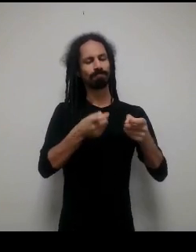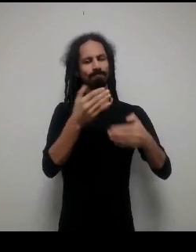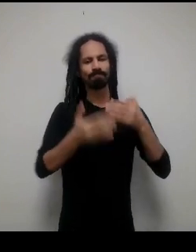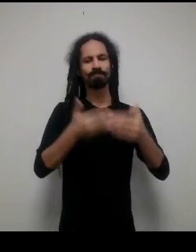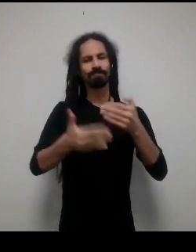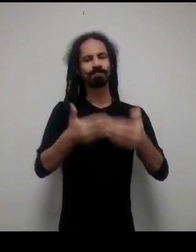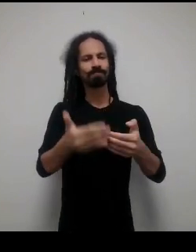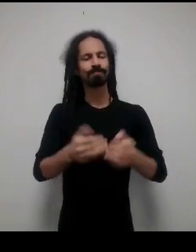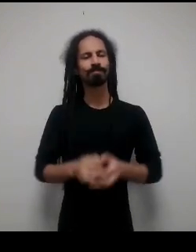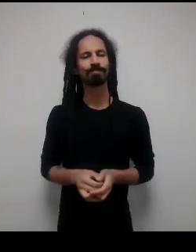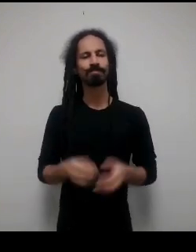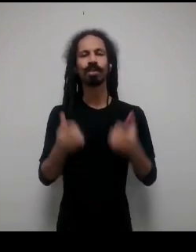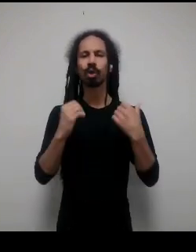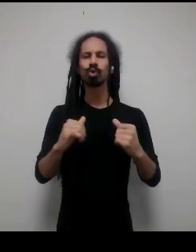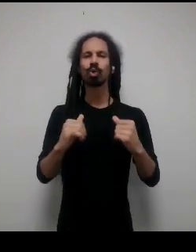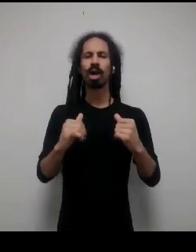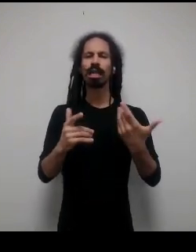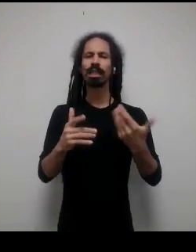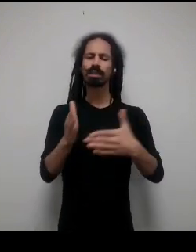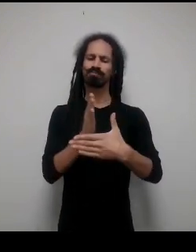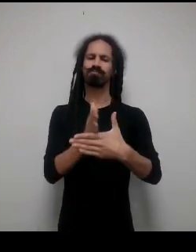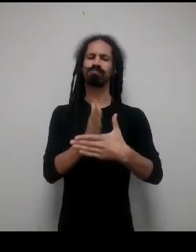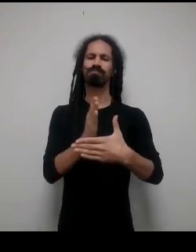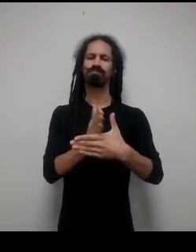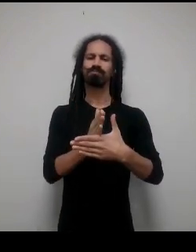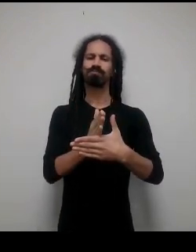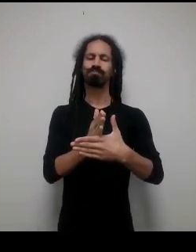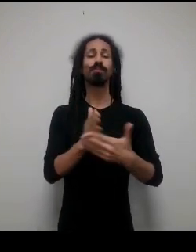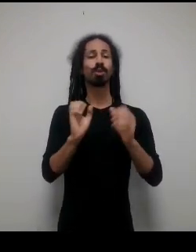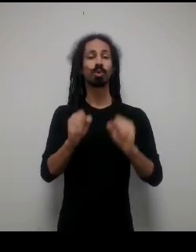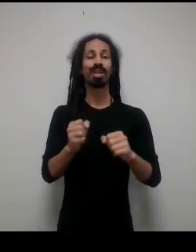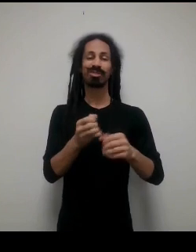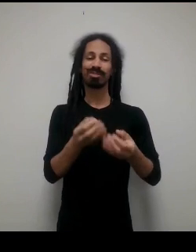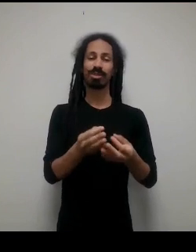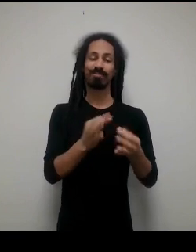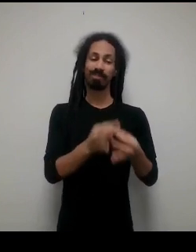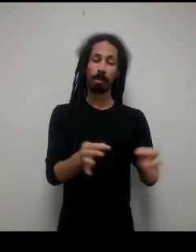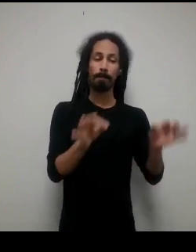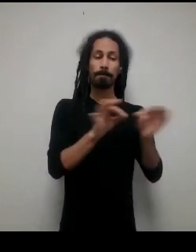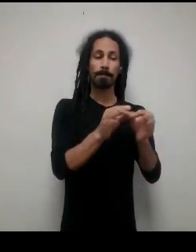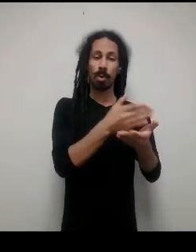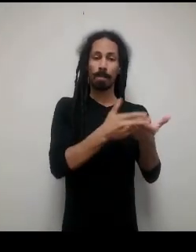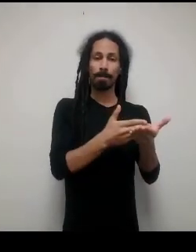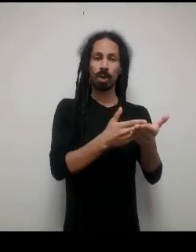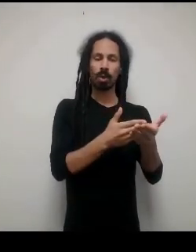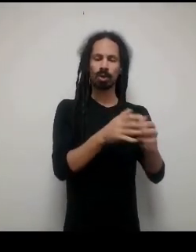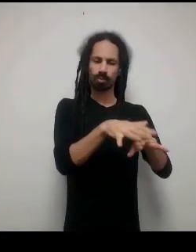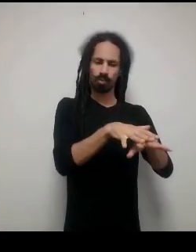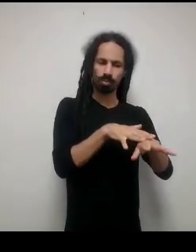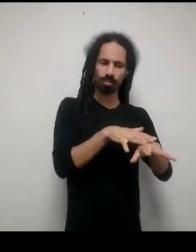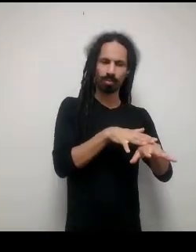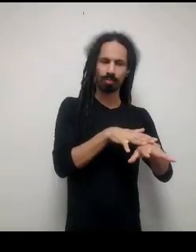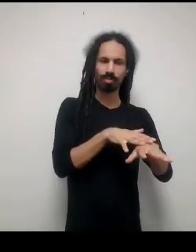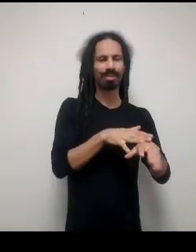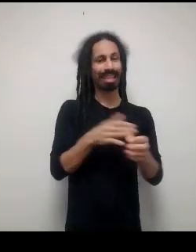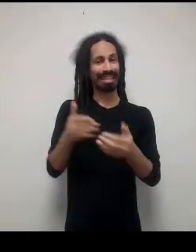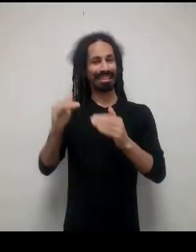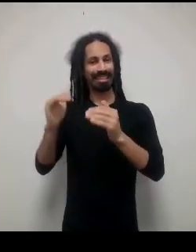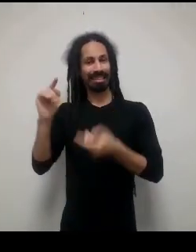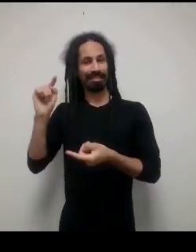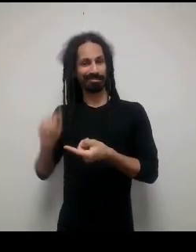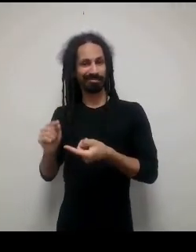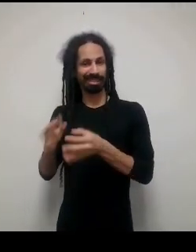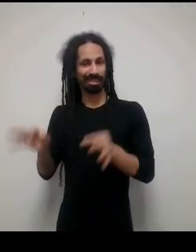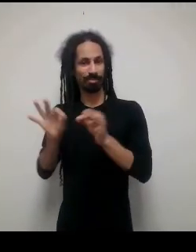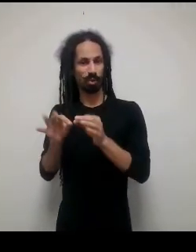moderate rate, but you can slow down for more important points and you can speed up for less important information. Again, variety is